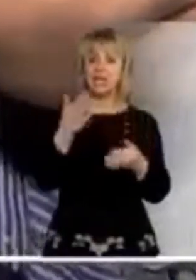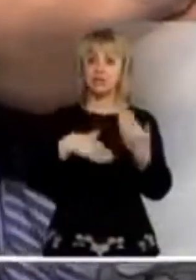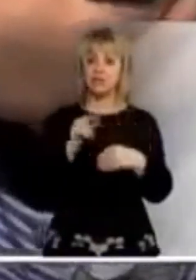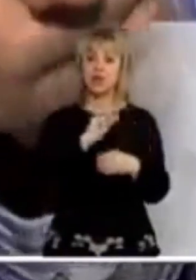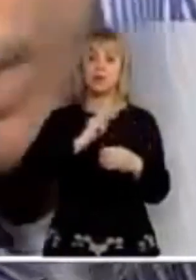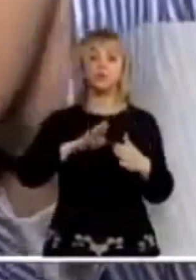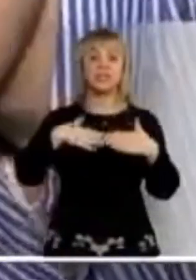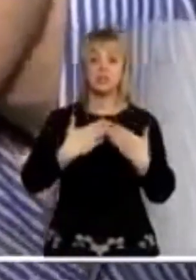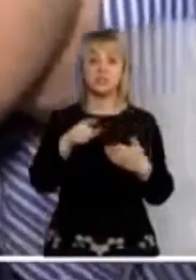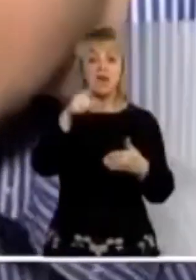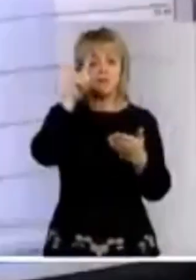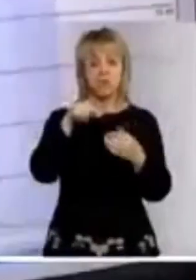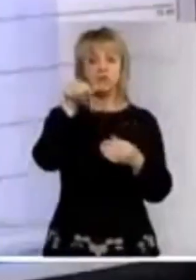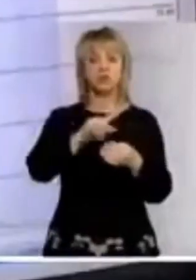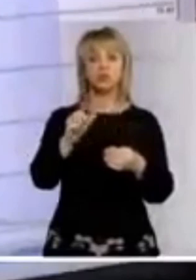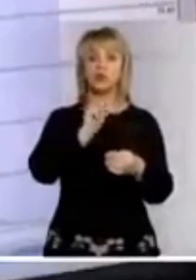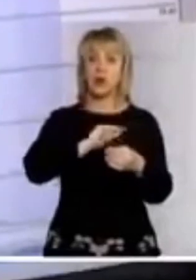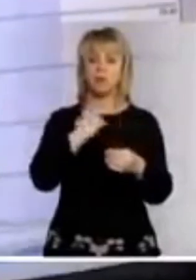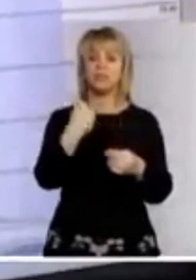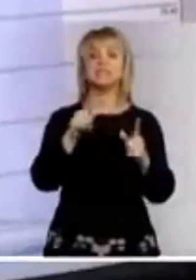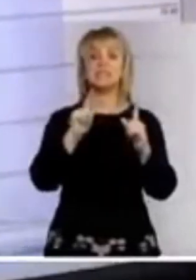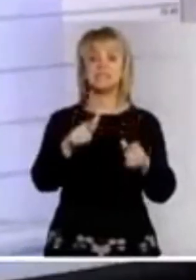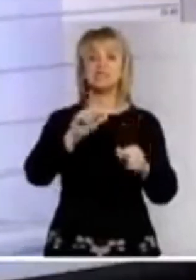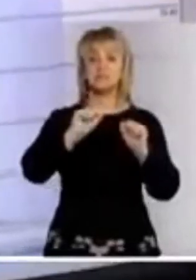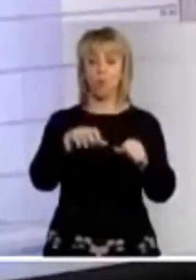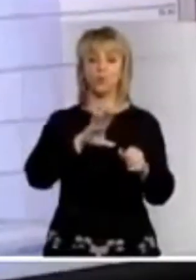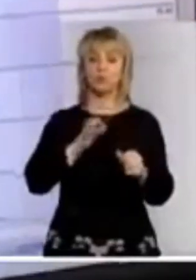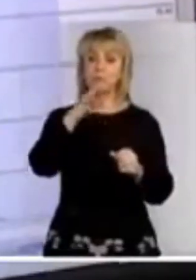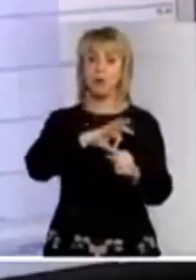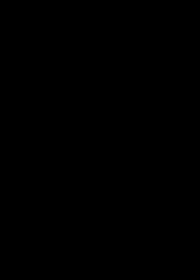enthusiasm, believing that their development can be useful to people with disabilities.